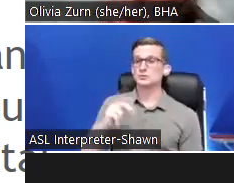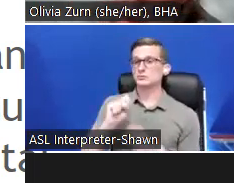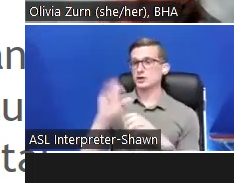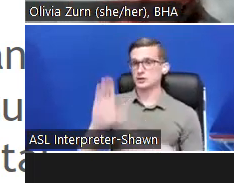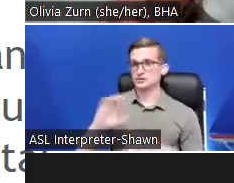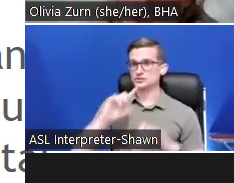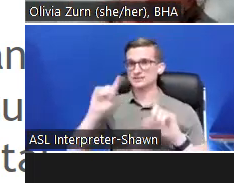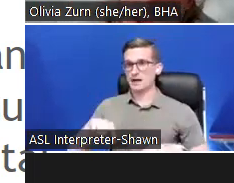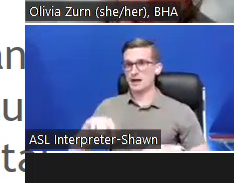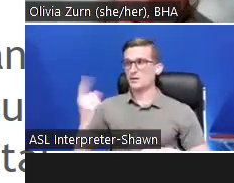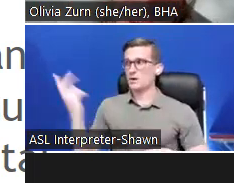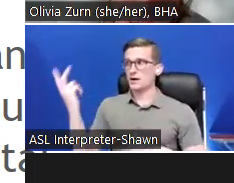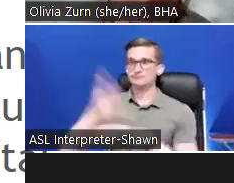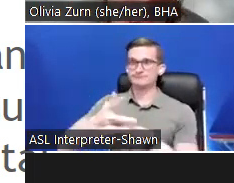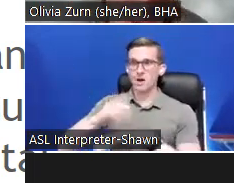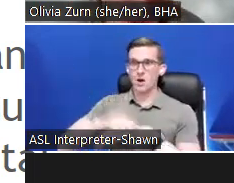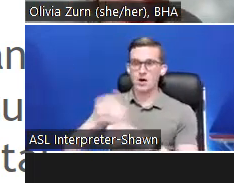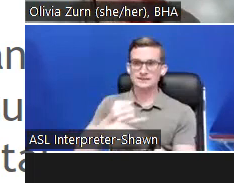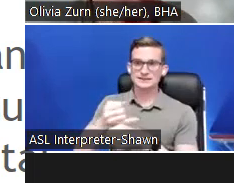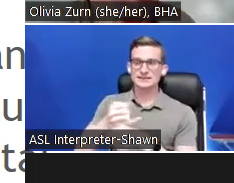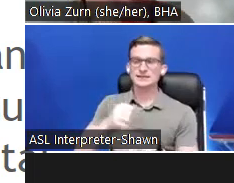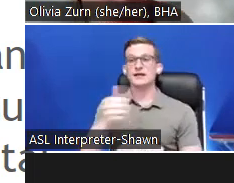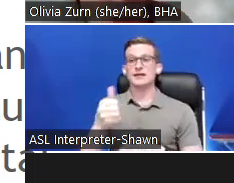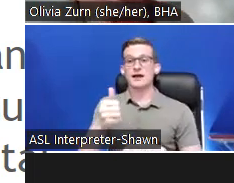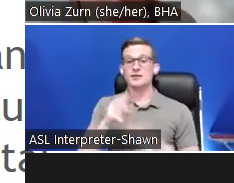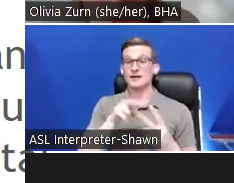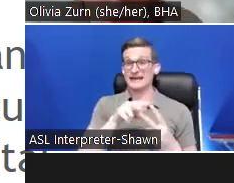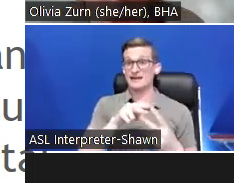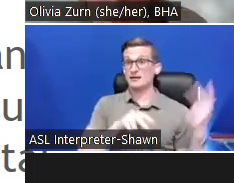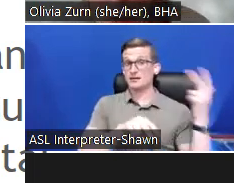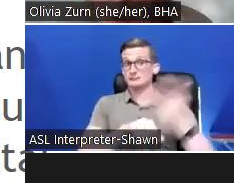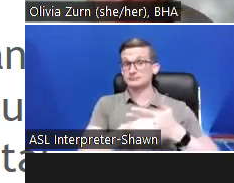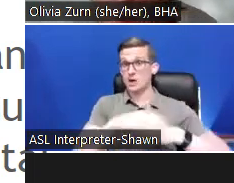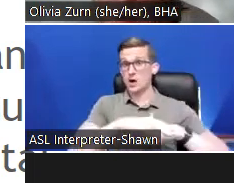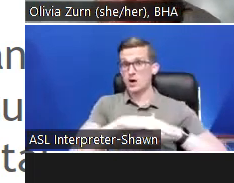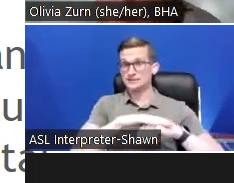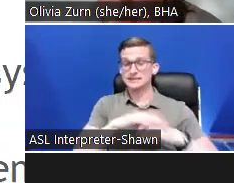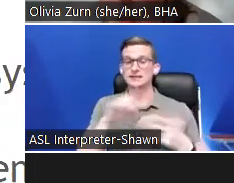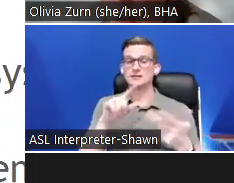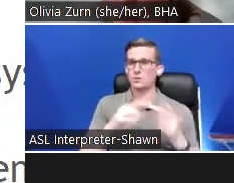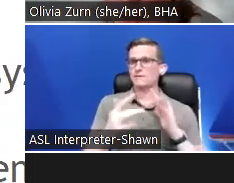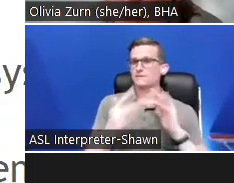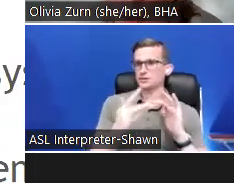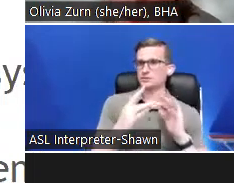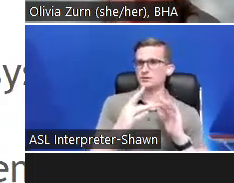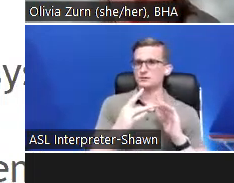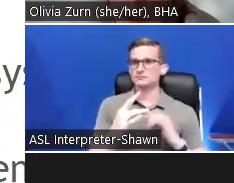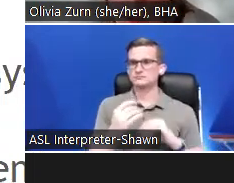on scene or via telehealth. Both members of the paired response should be crisis professionals.